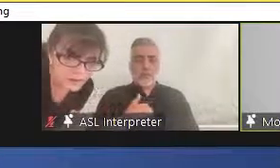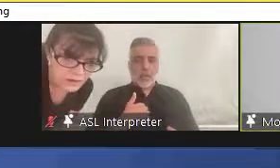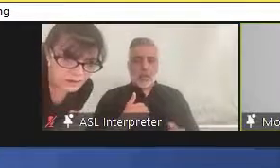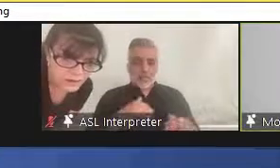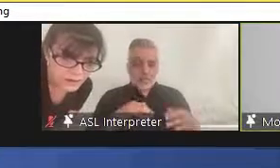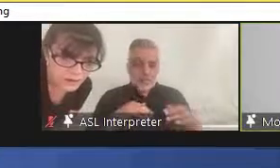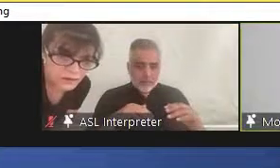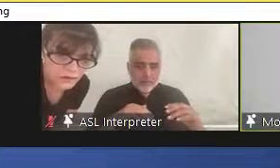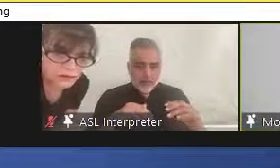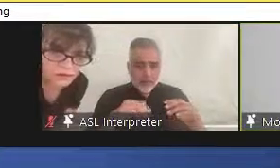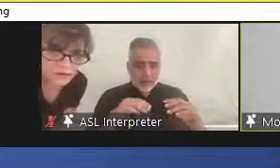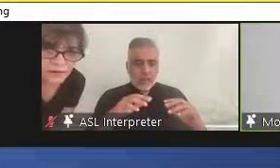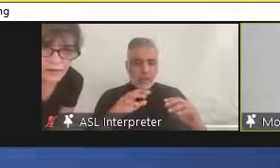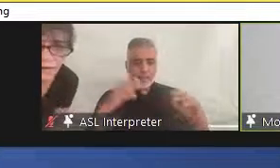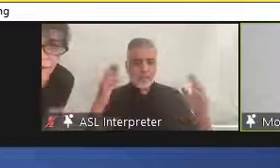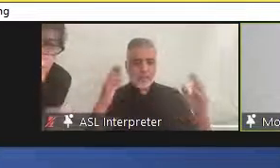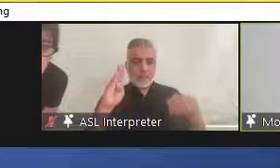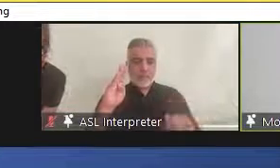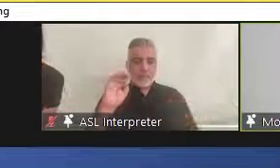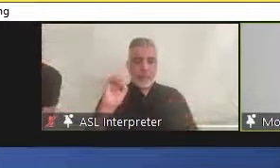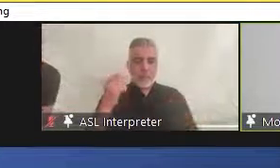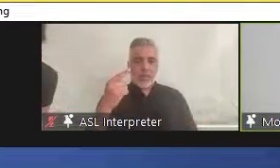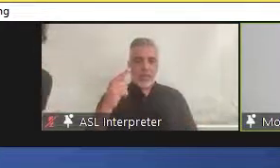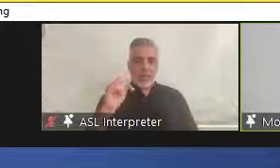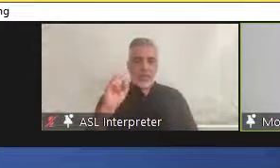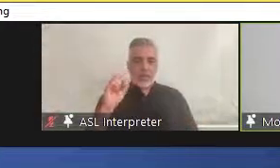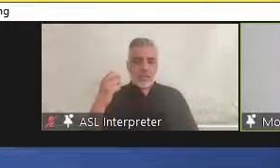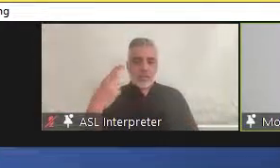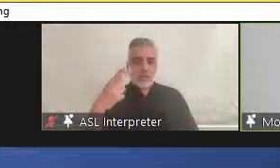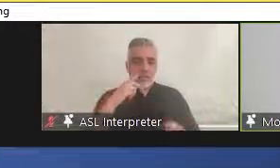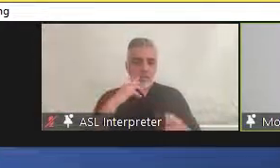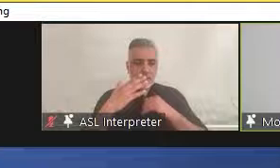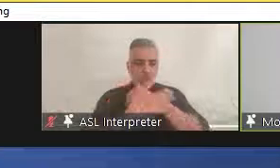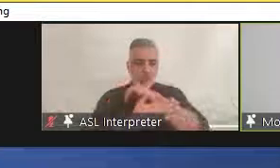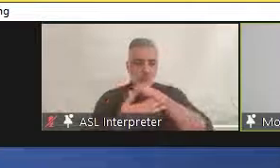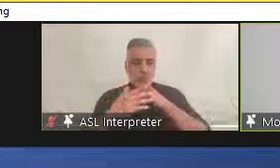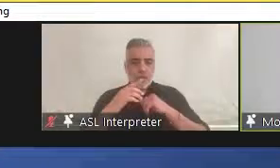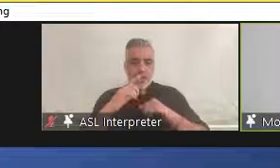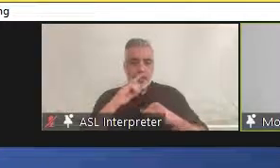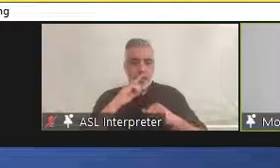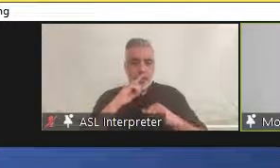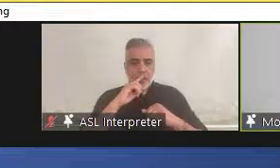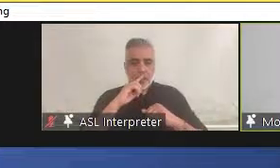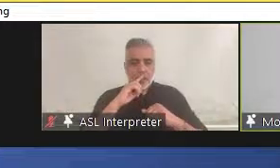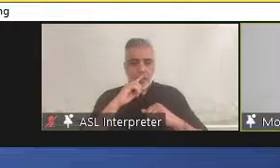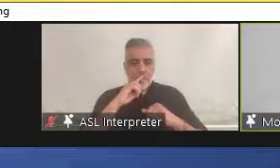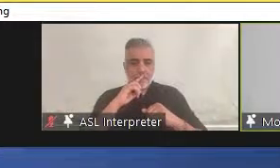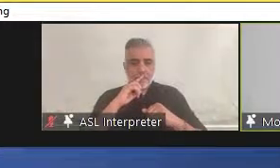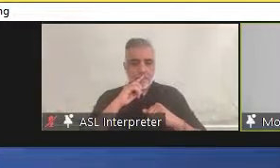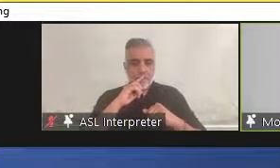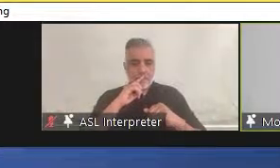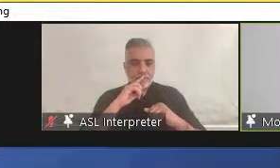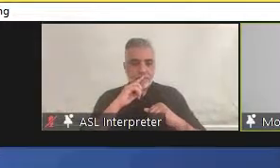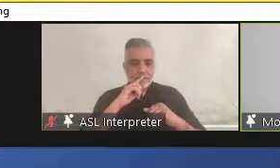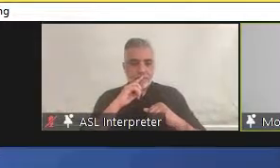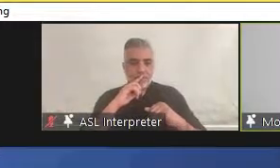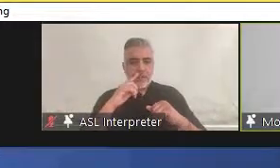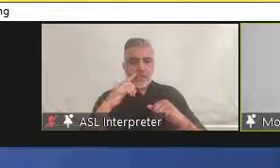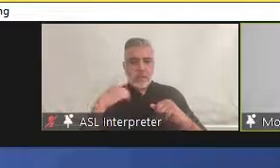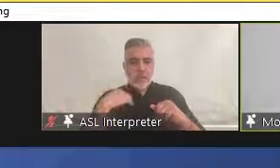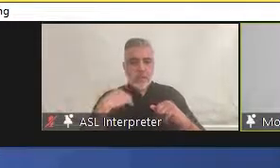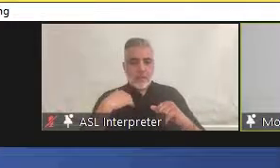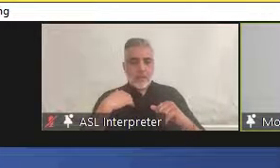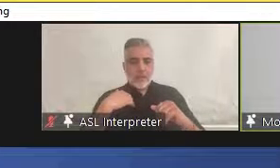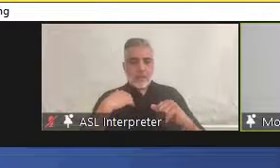And Bangladesh is the one of the country which actually ratified the Convention on the